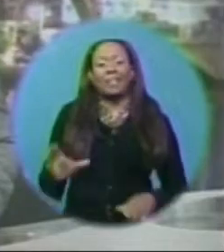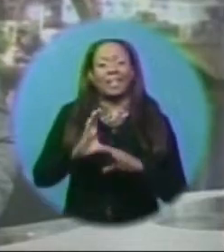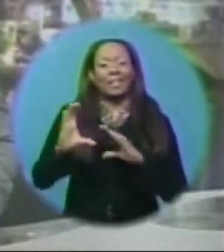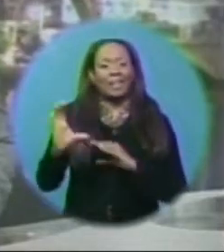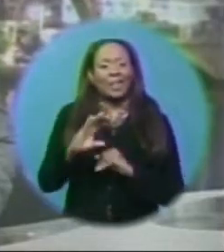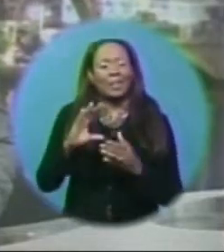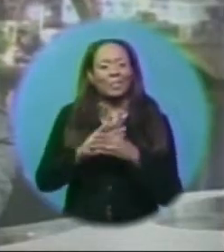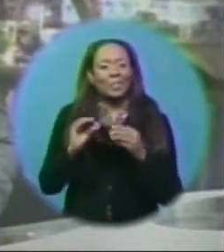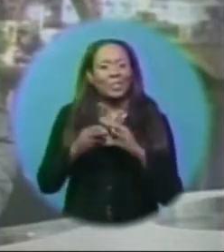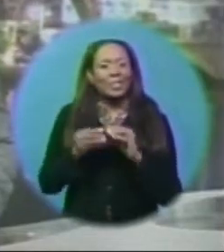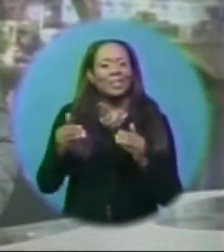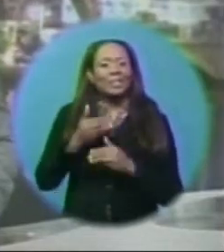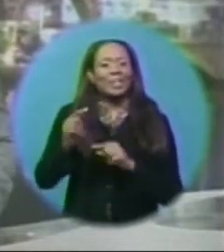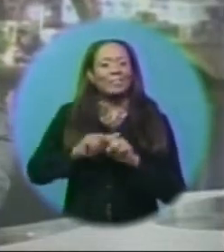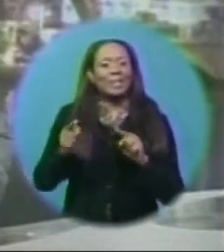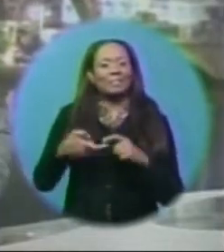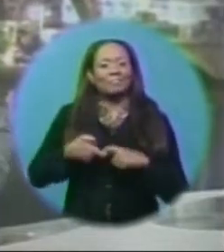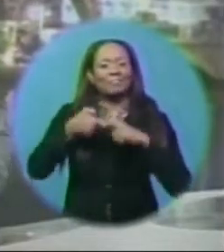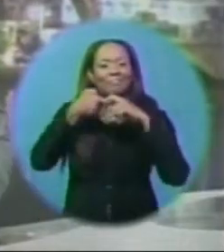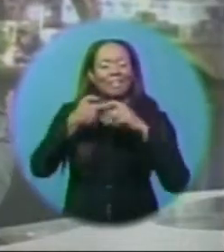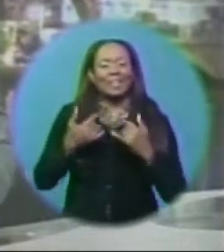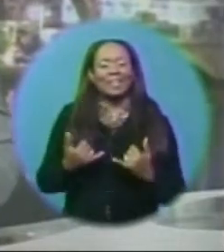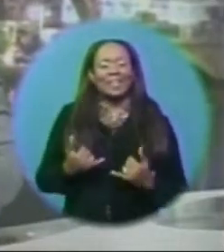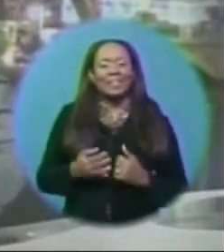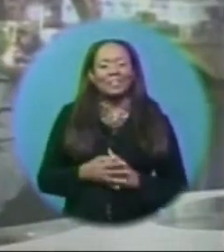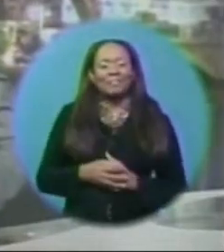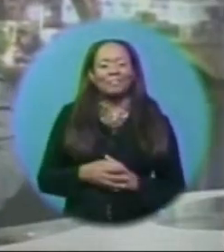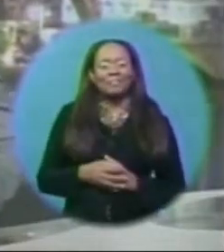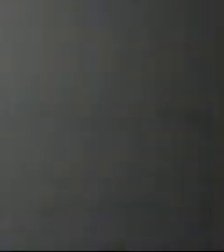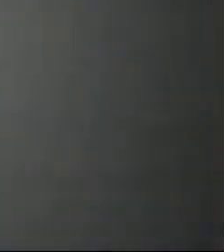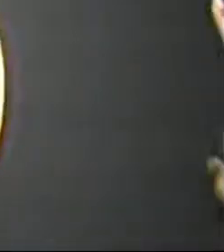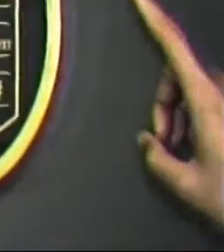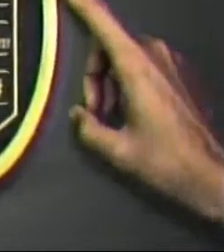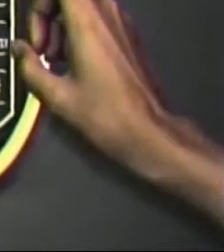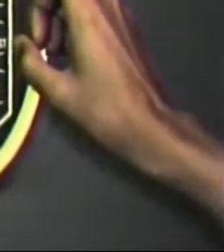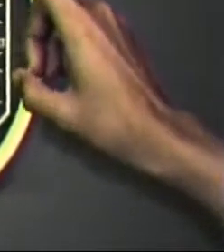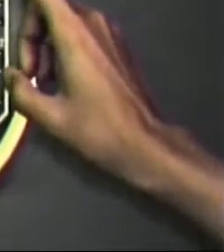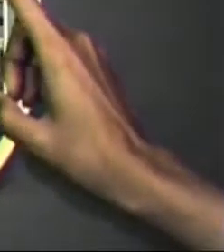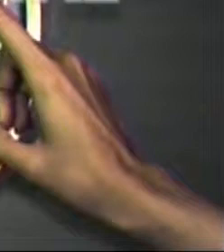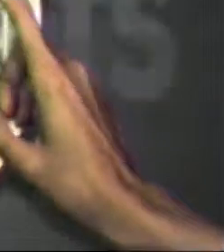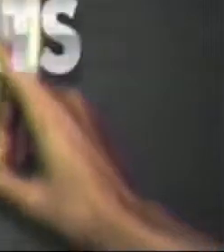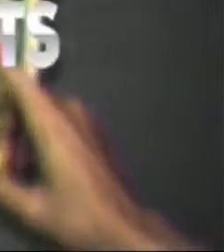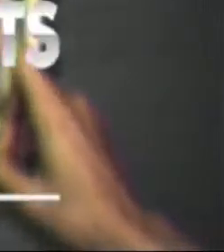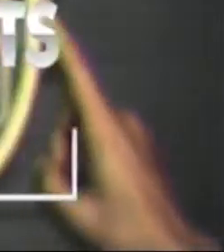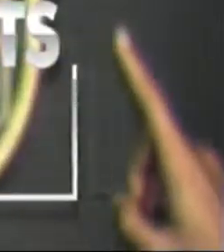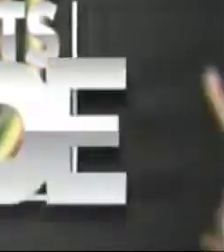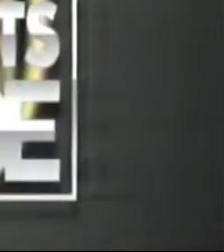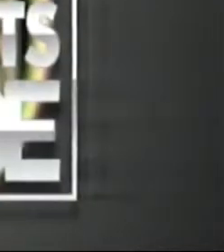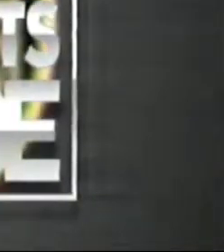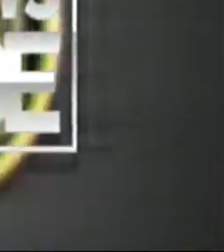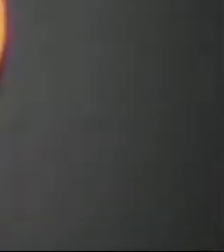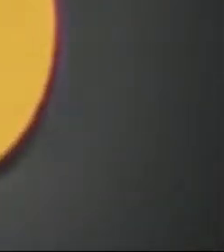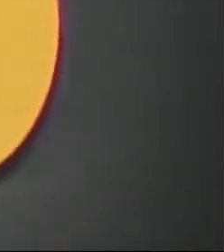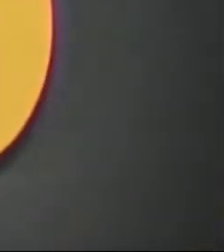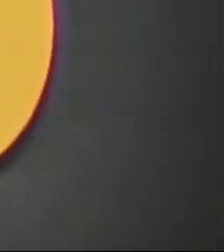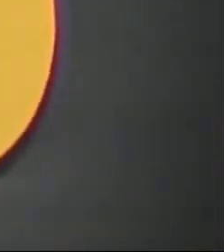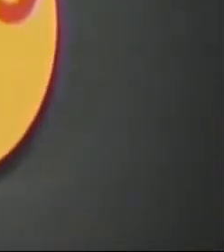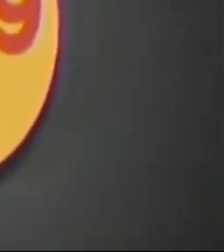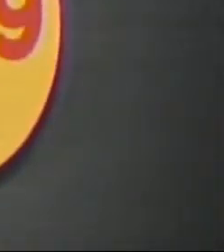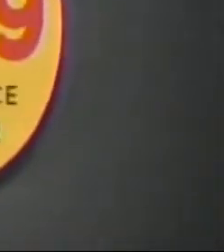to come, a look at some of the stories making headlines across the region. Can you crack the Quartz code?